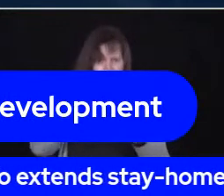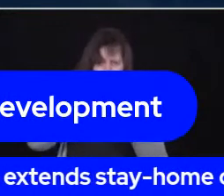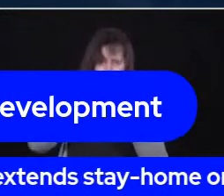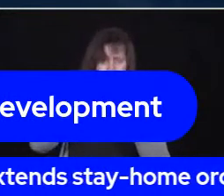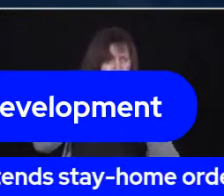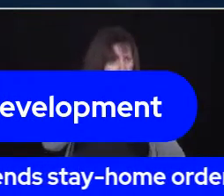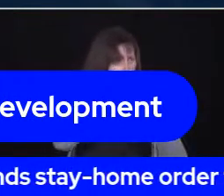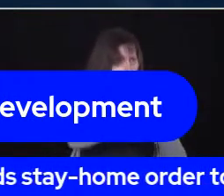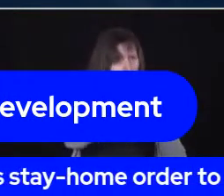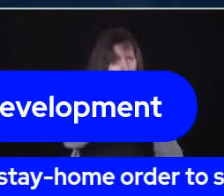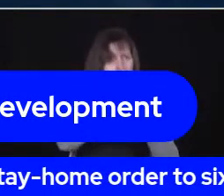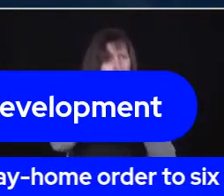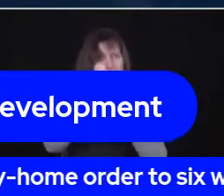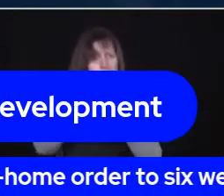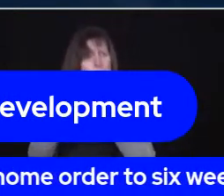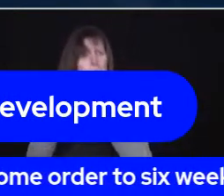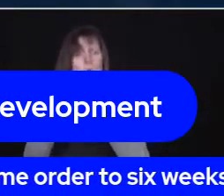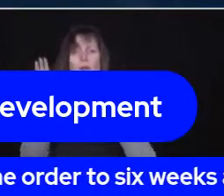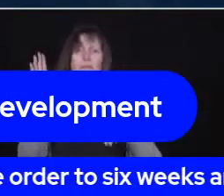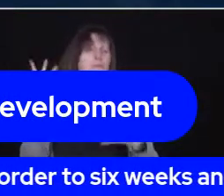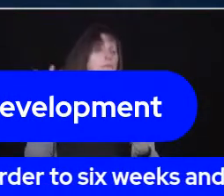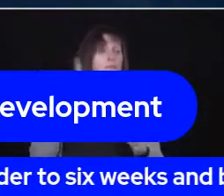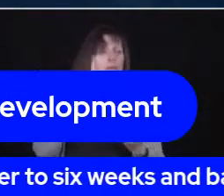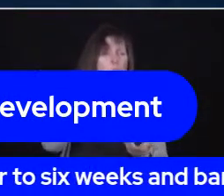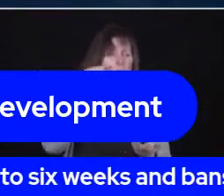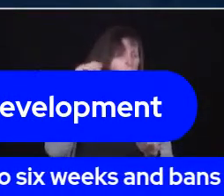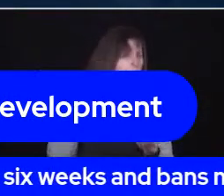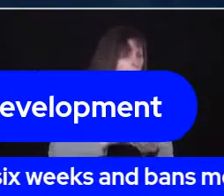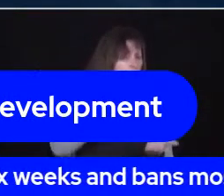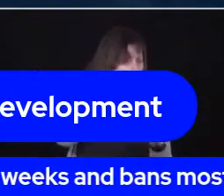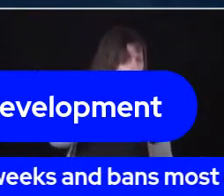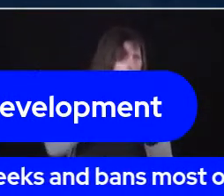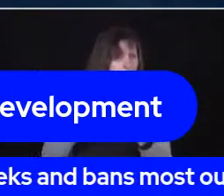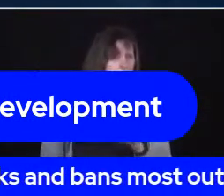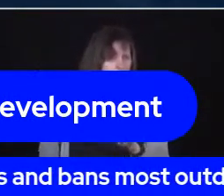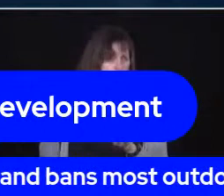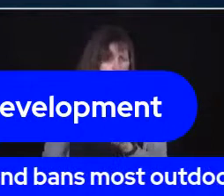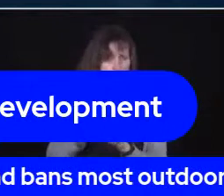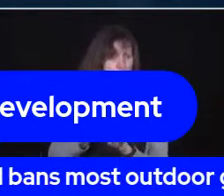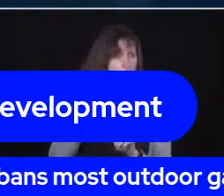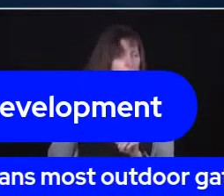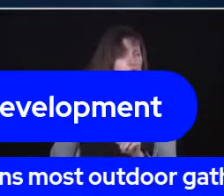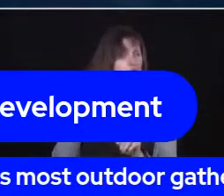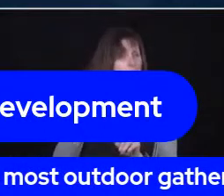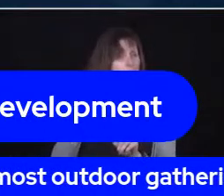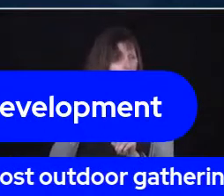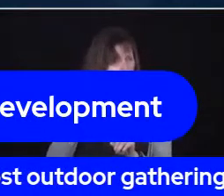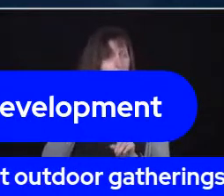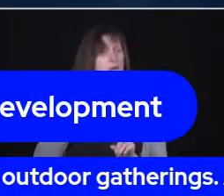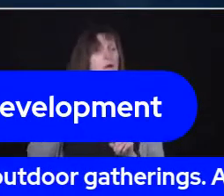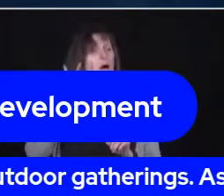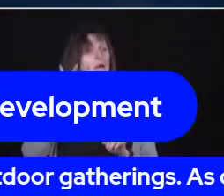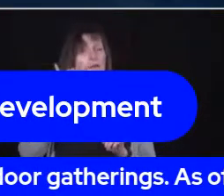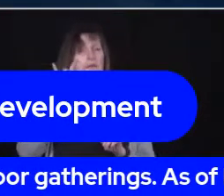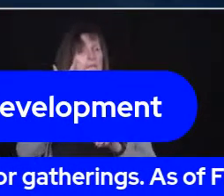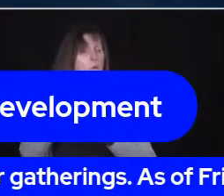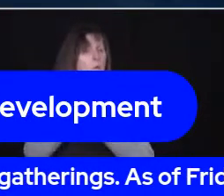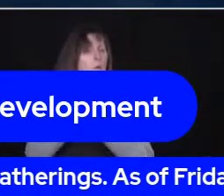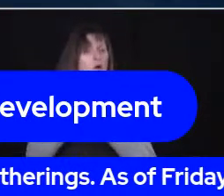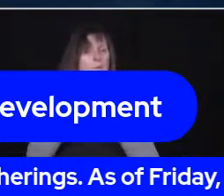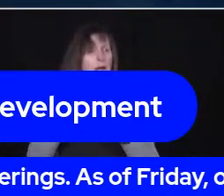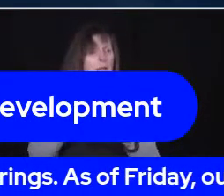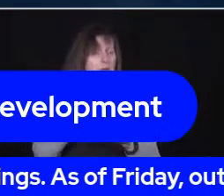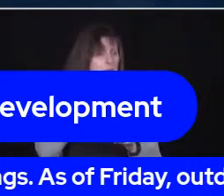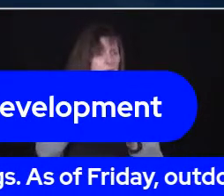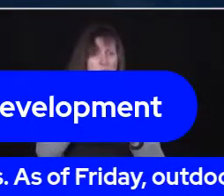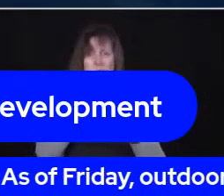the 1st. And as I said earlier, Rob, we've now shut down 87 unsafe workplaces and job sites,